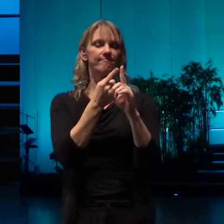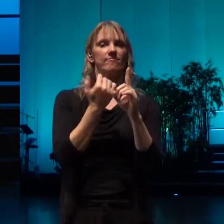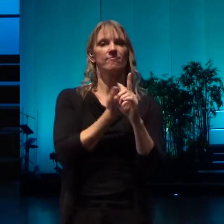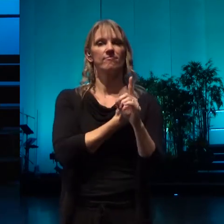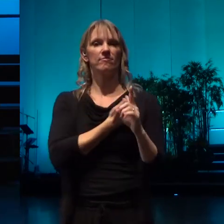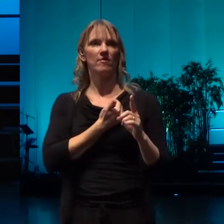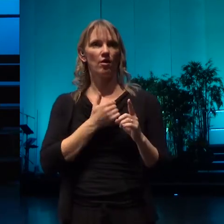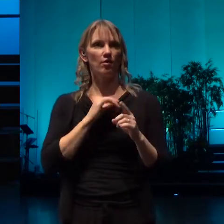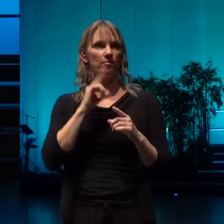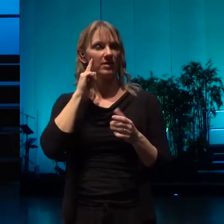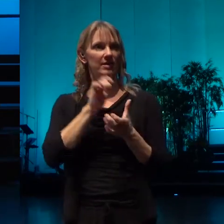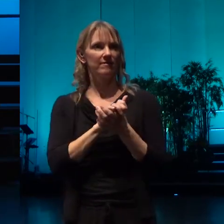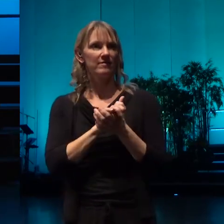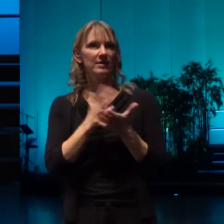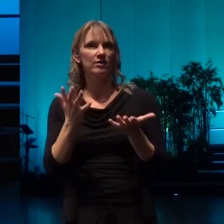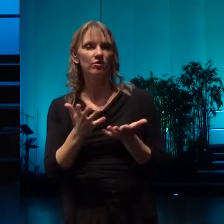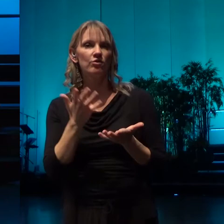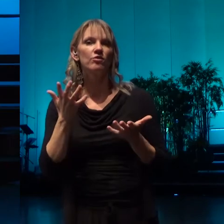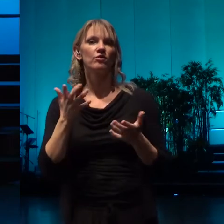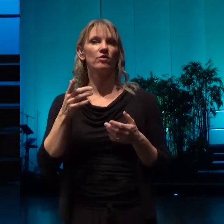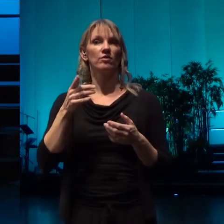you are, you can use it.